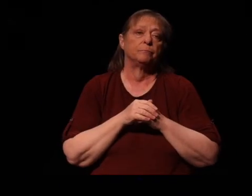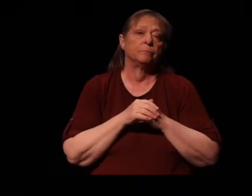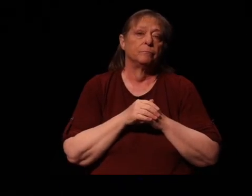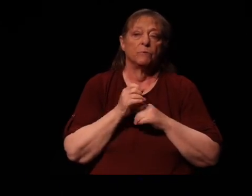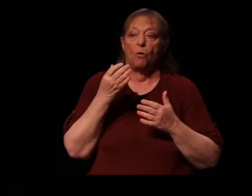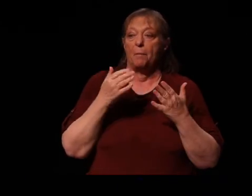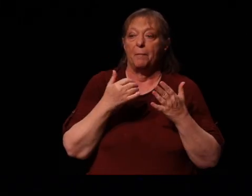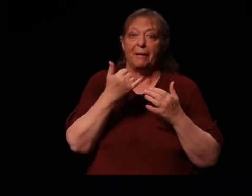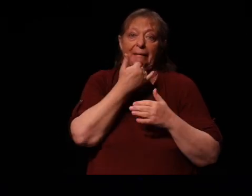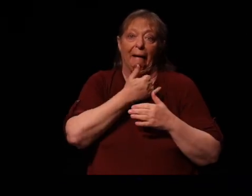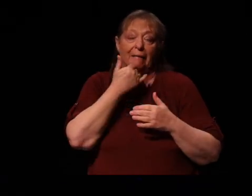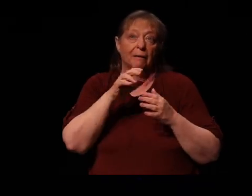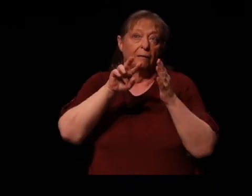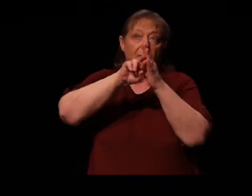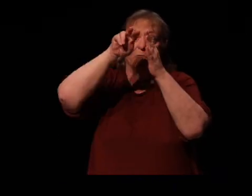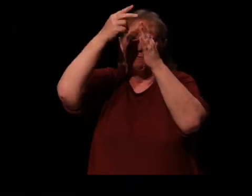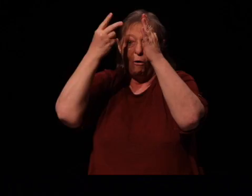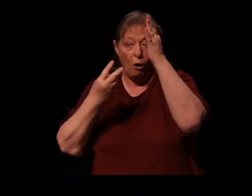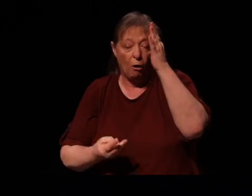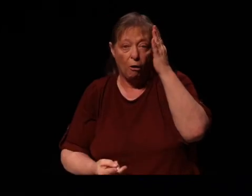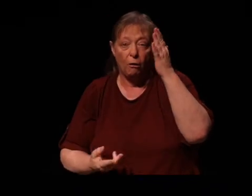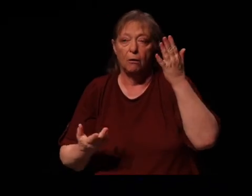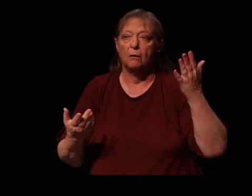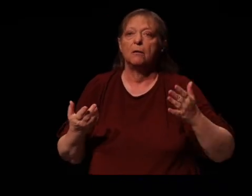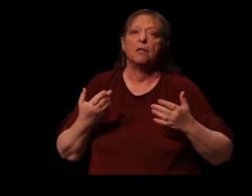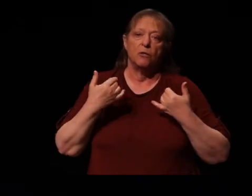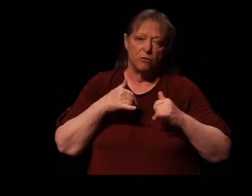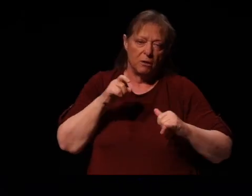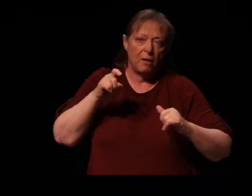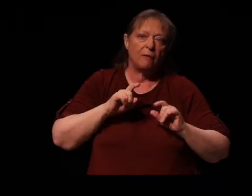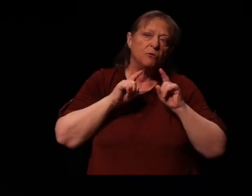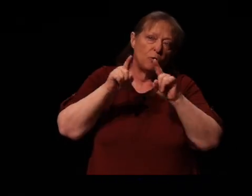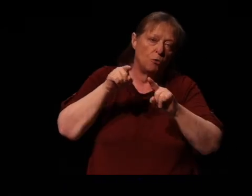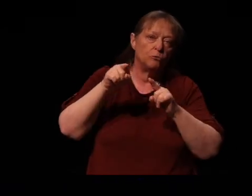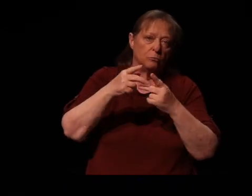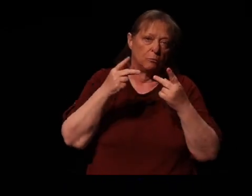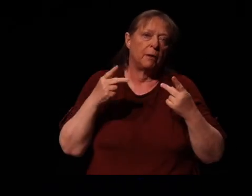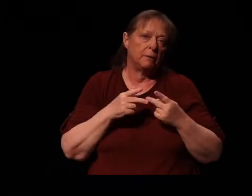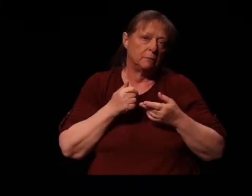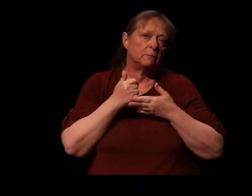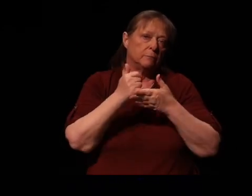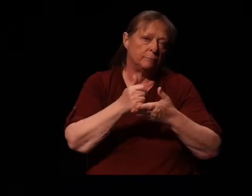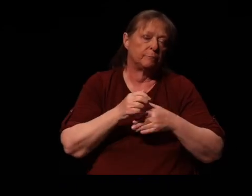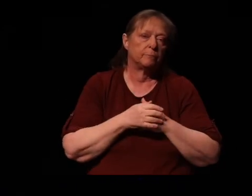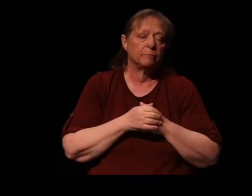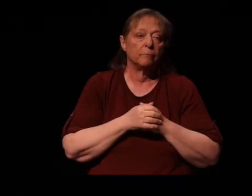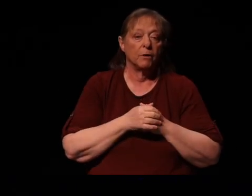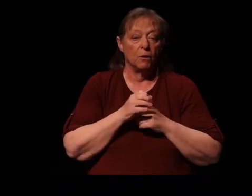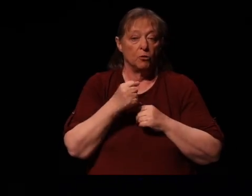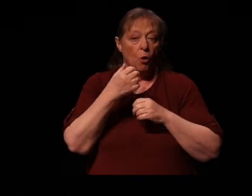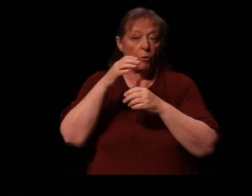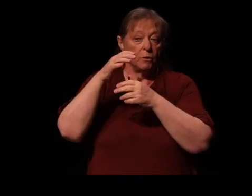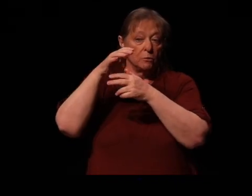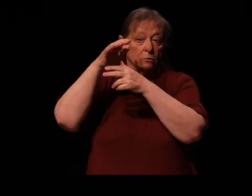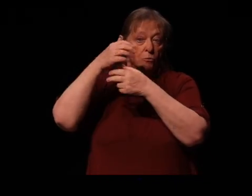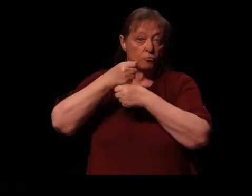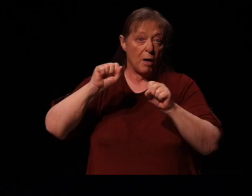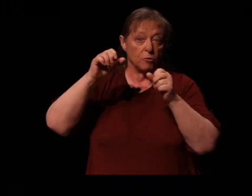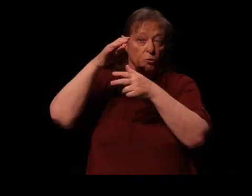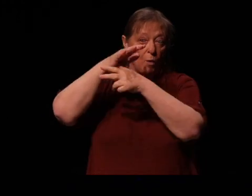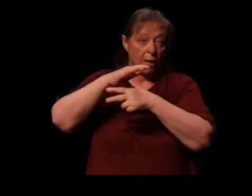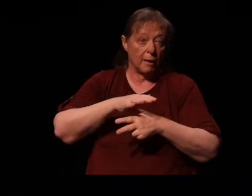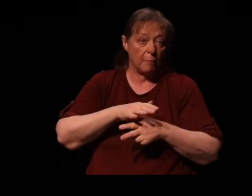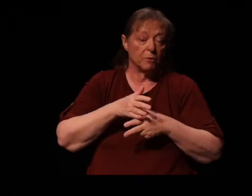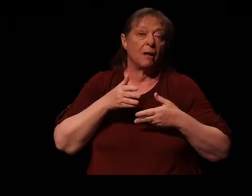Occasionally they have an accident where they fall or whatever, and you still have to be able to get to those places. So these